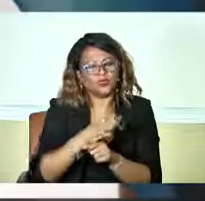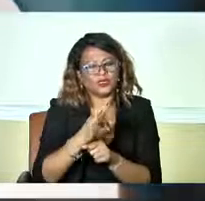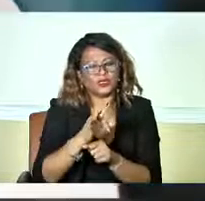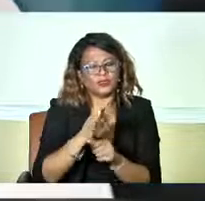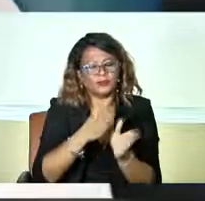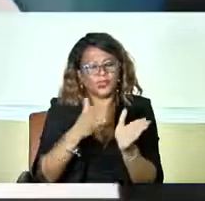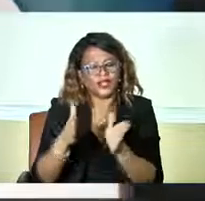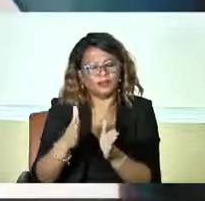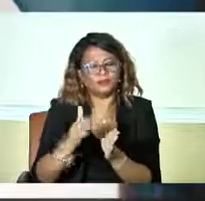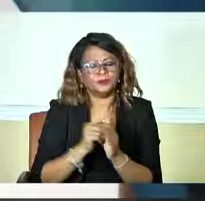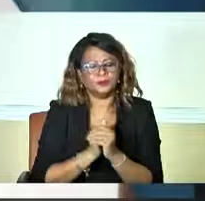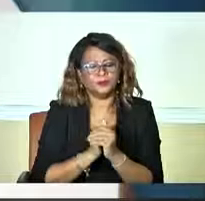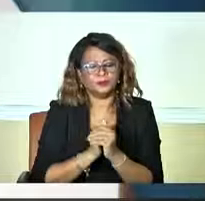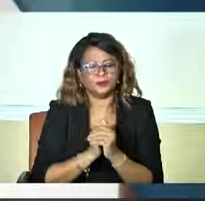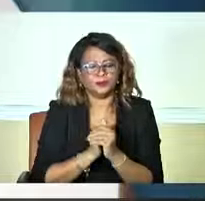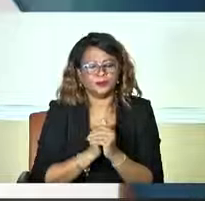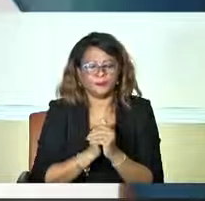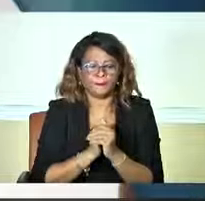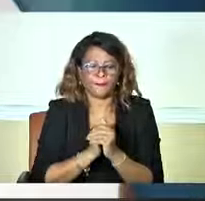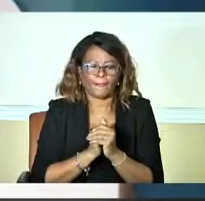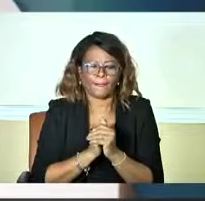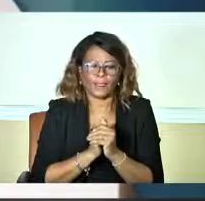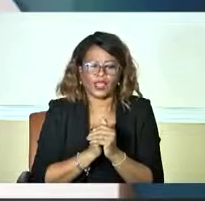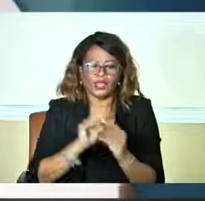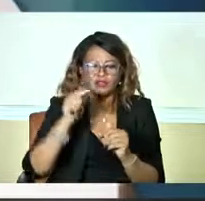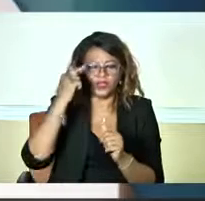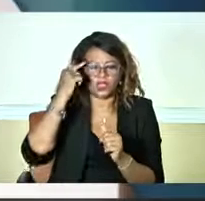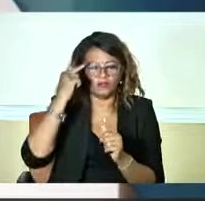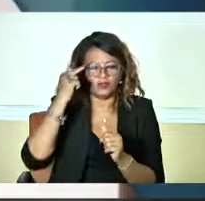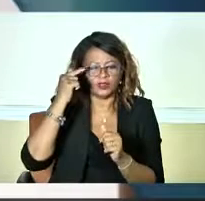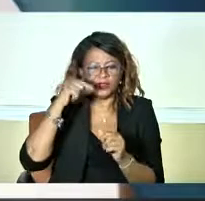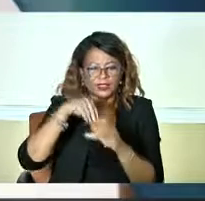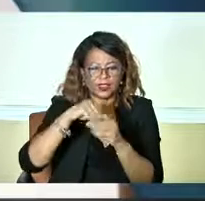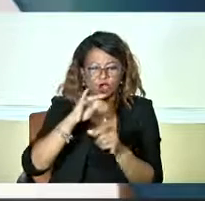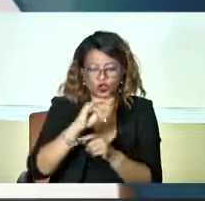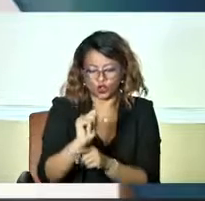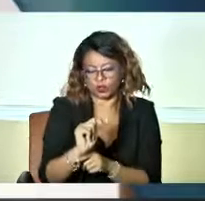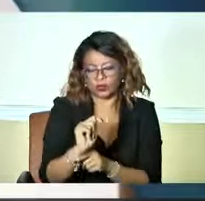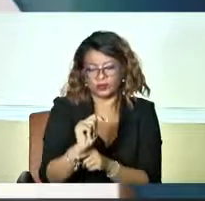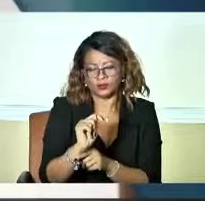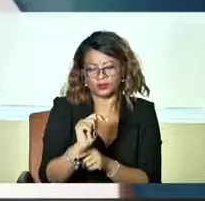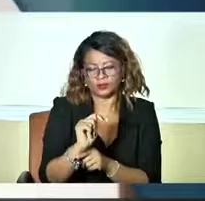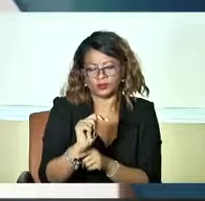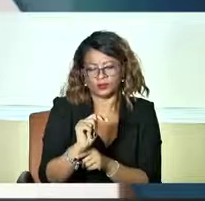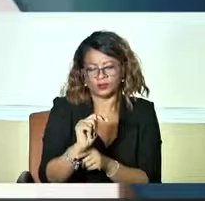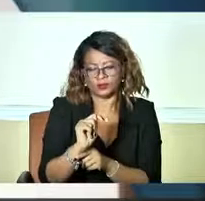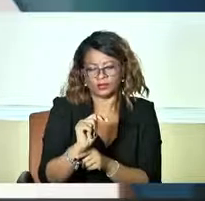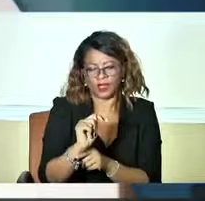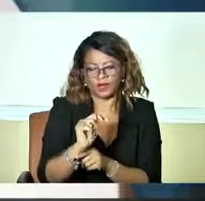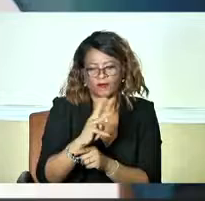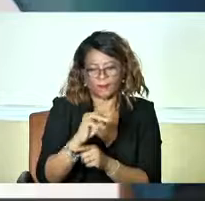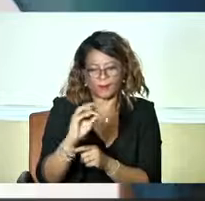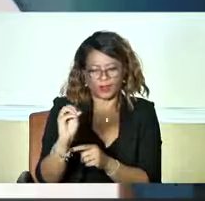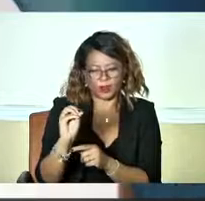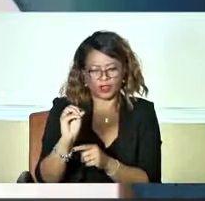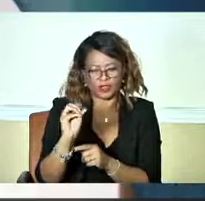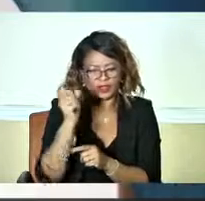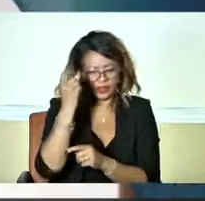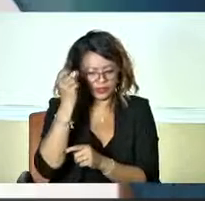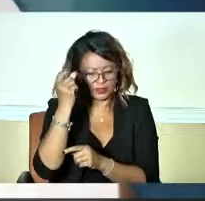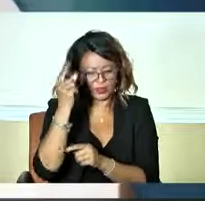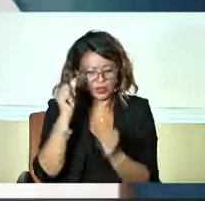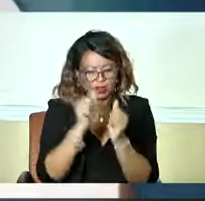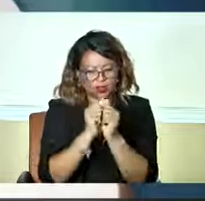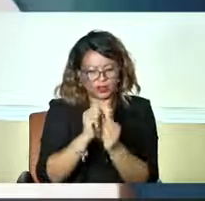Hub plans. To this end, the government in October executed a Memorandum of Understanding